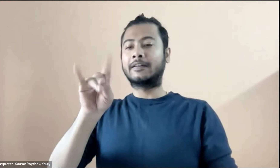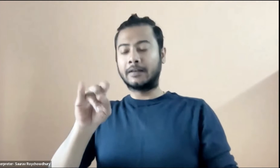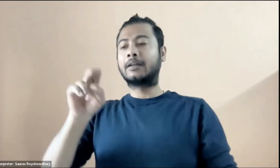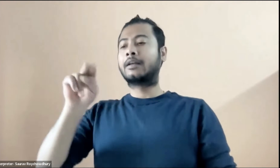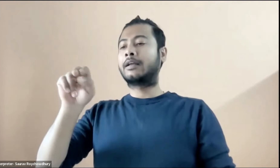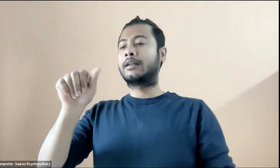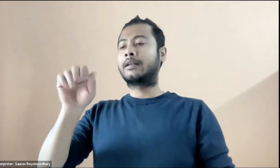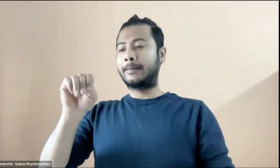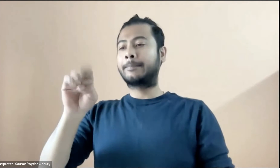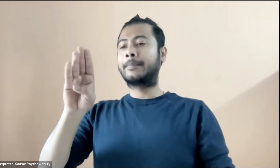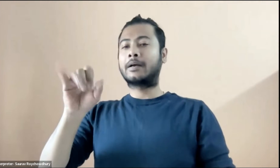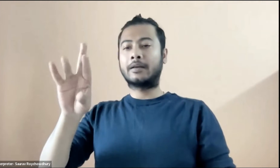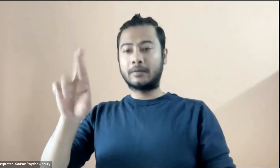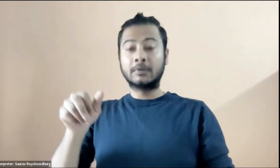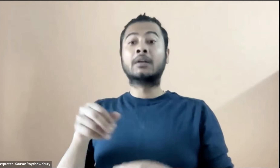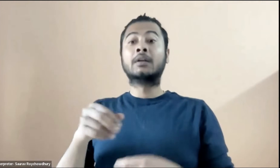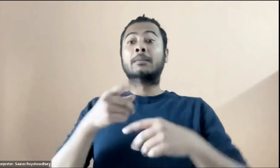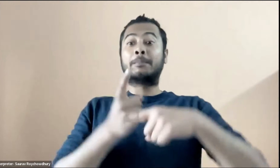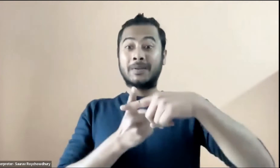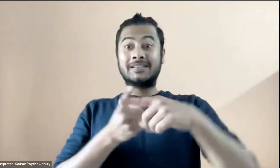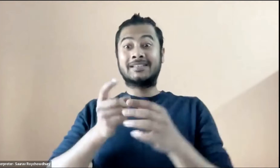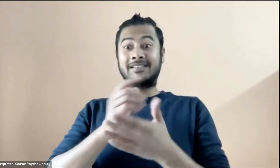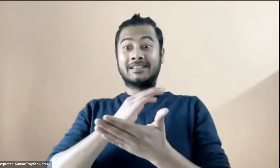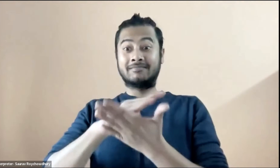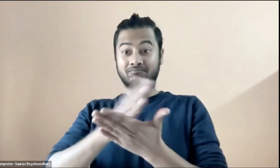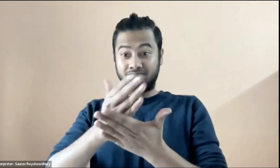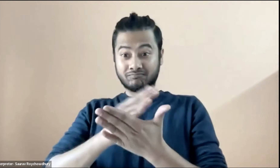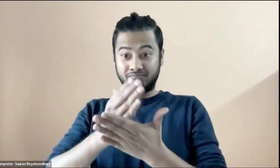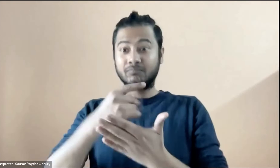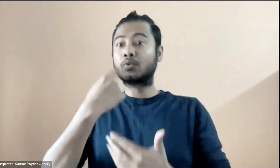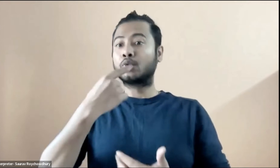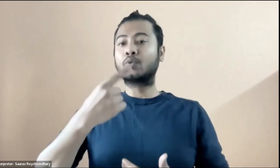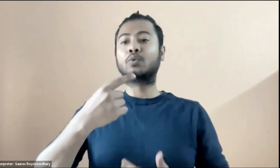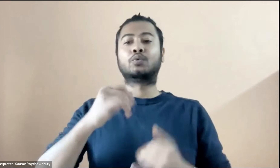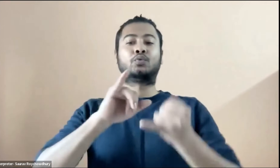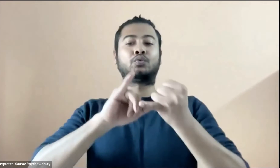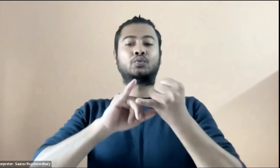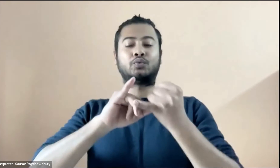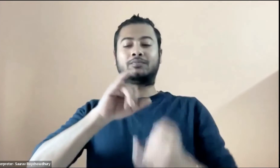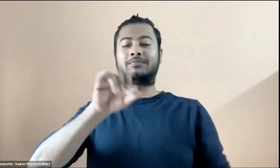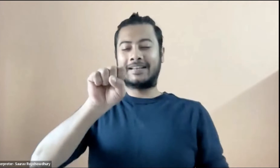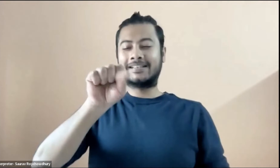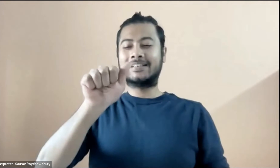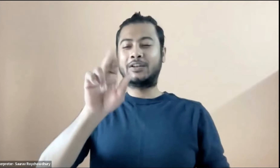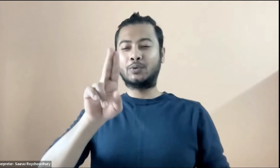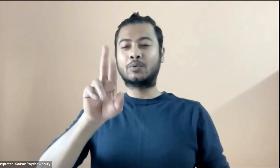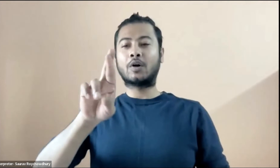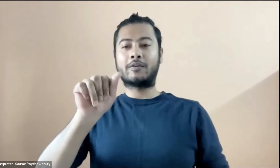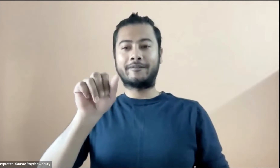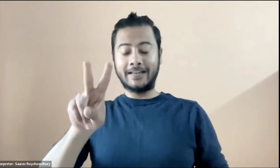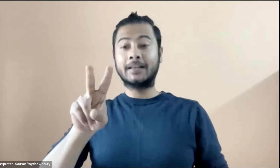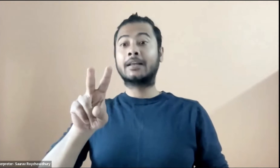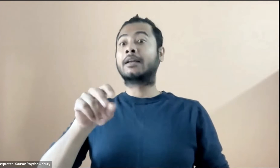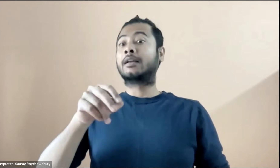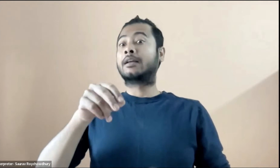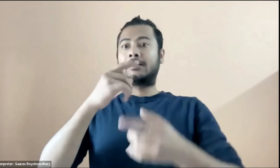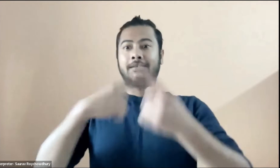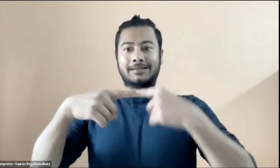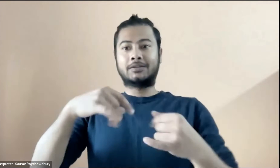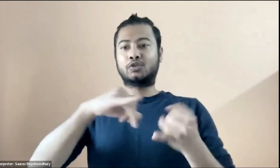Saurav is a sign language interpreter and a member of the Association of Sign Language Interpreters. He has been a professional interpreter